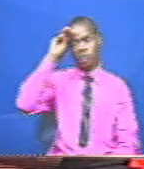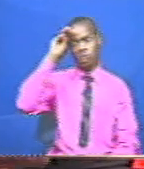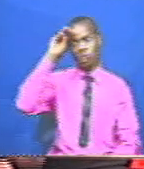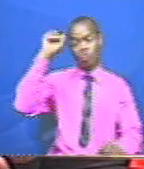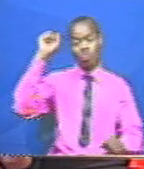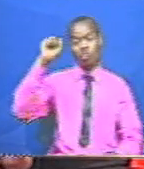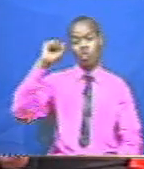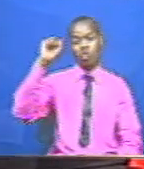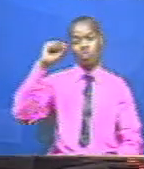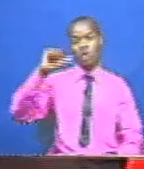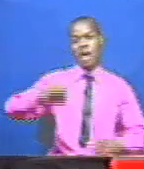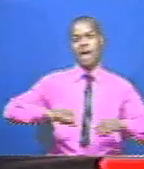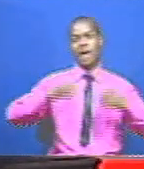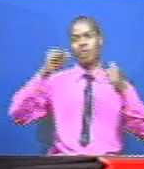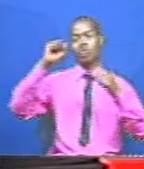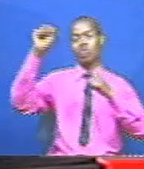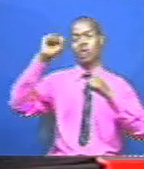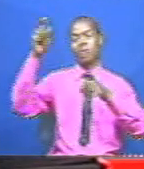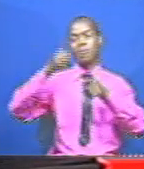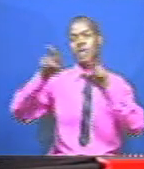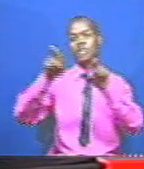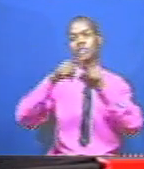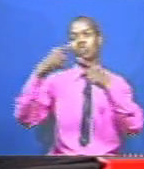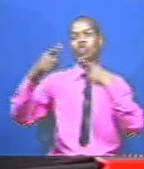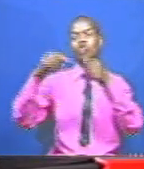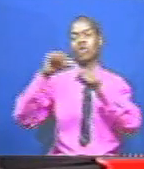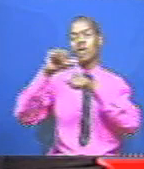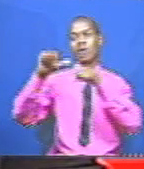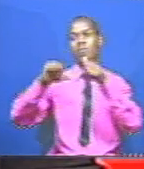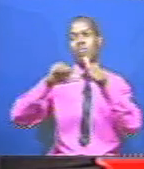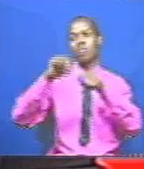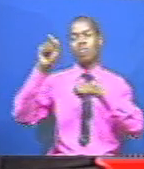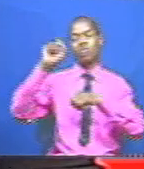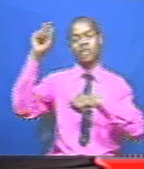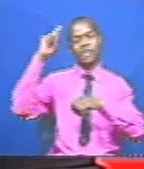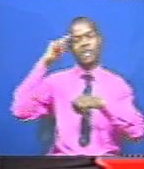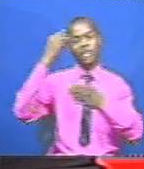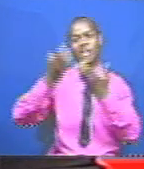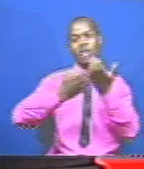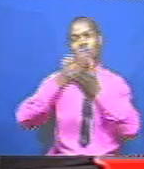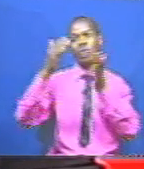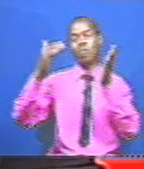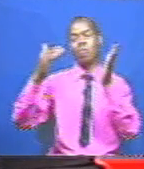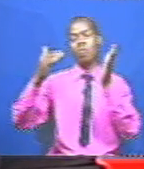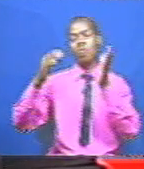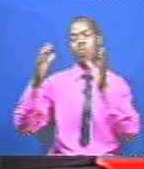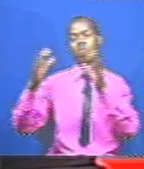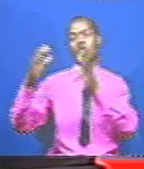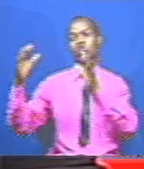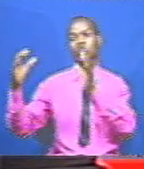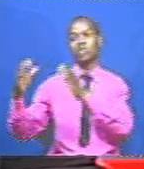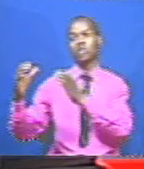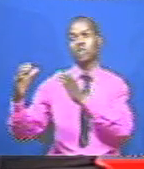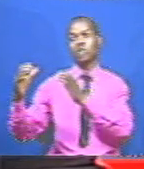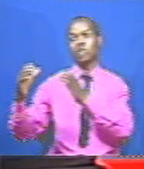live with politics, but also talk about issue-based politics. And I think the economic blocks are providing that platform for us to